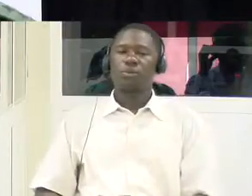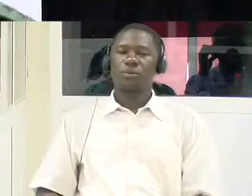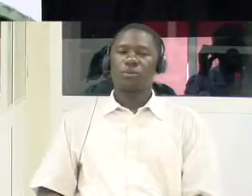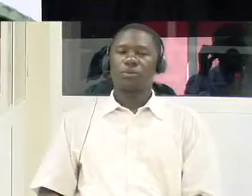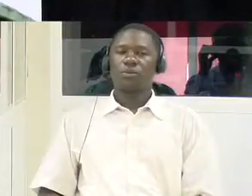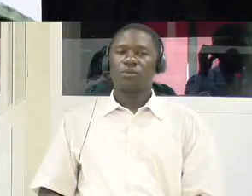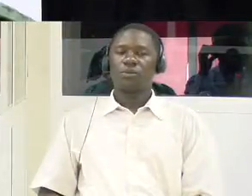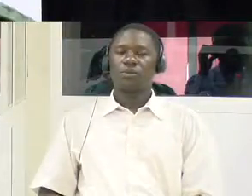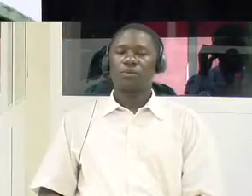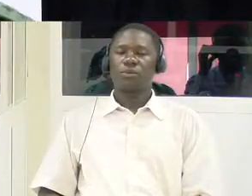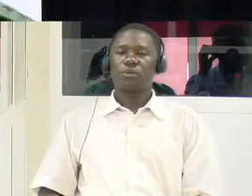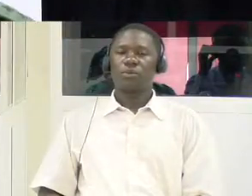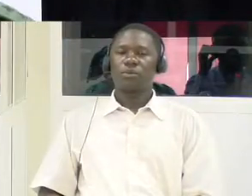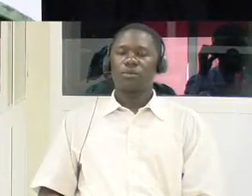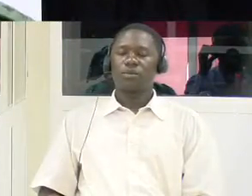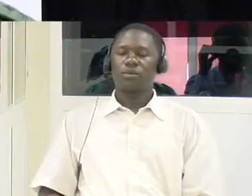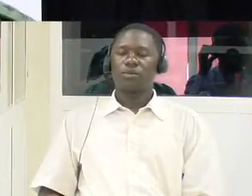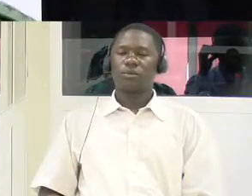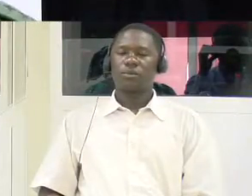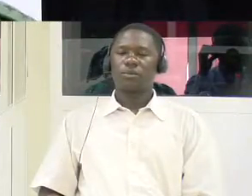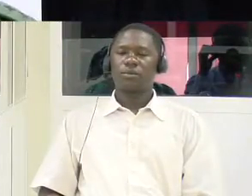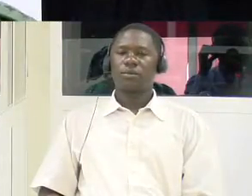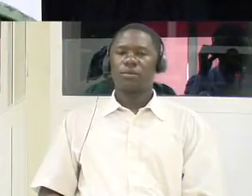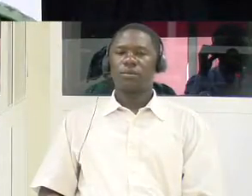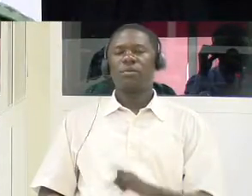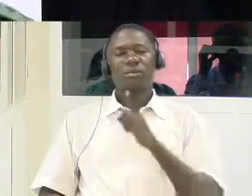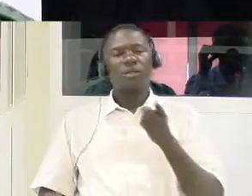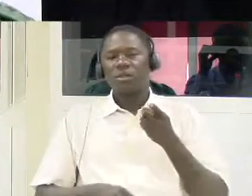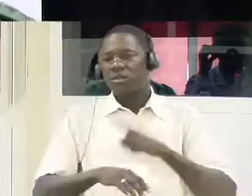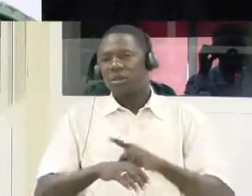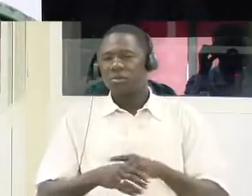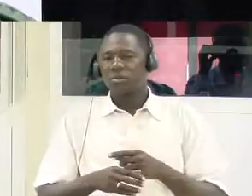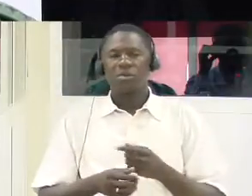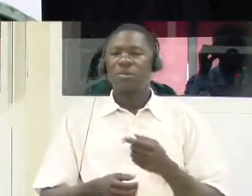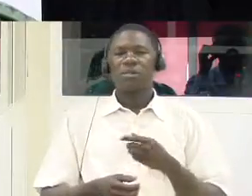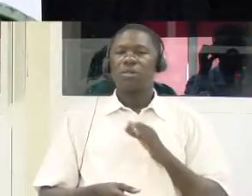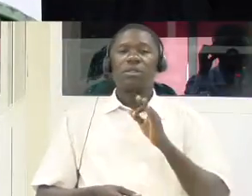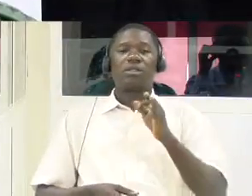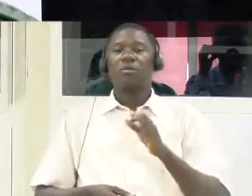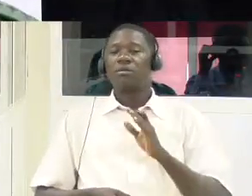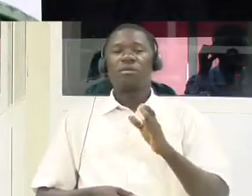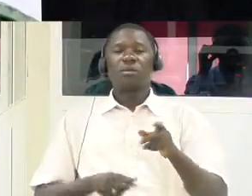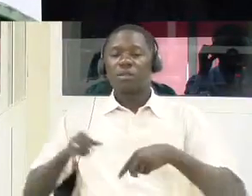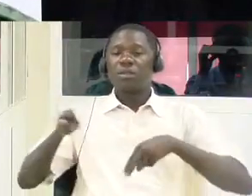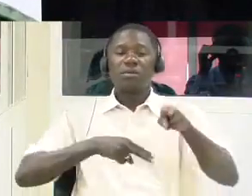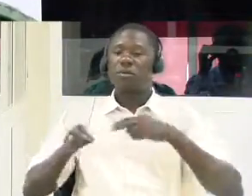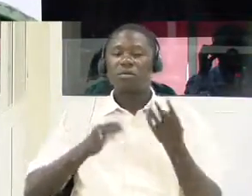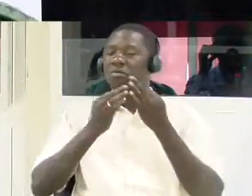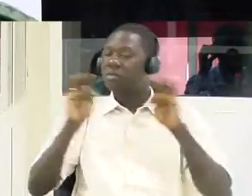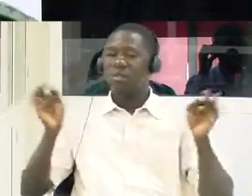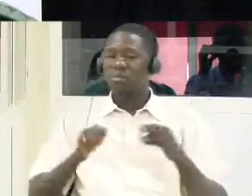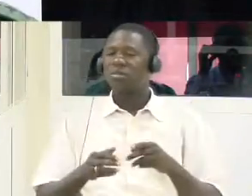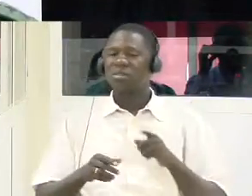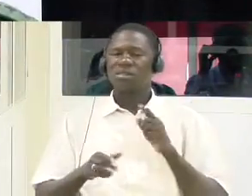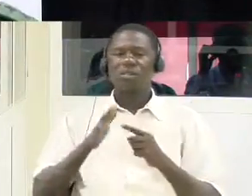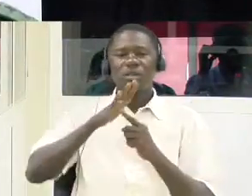So I came, that time the traffic was free, there is less traffic. I